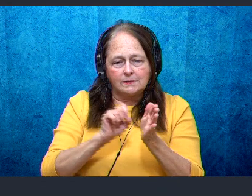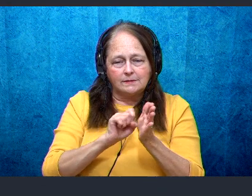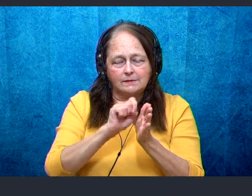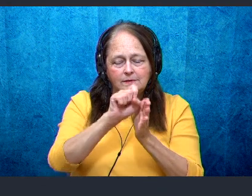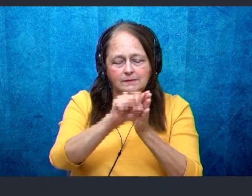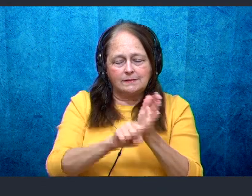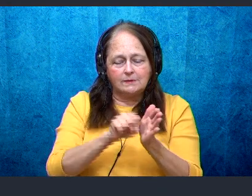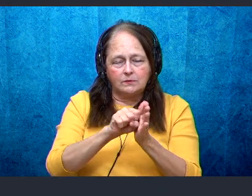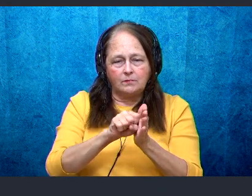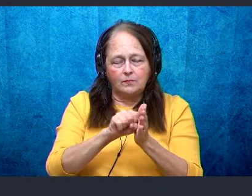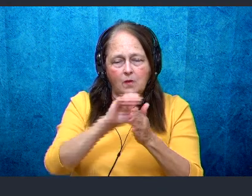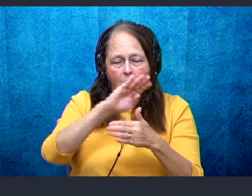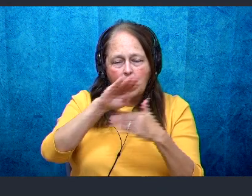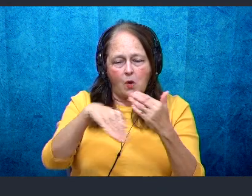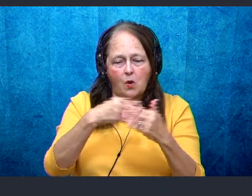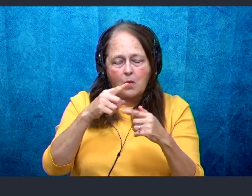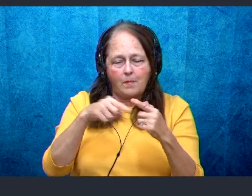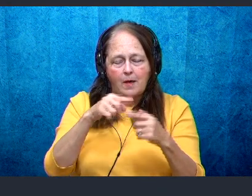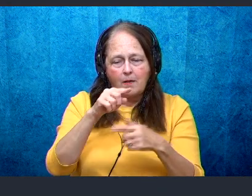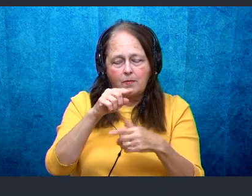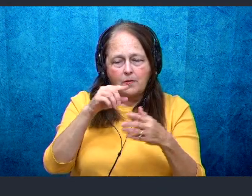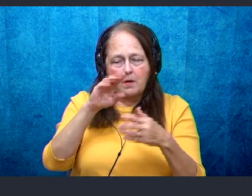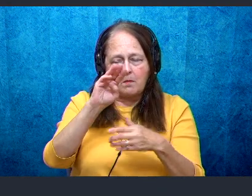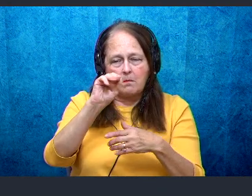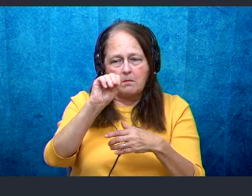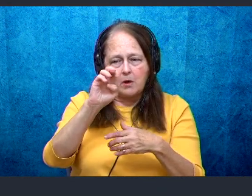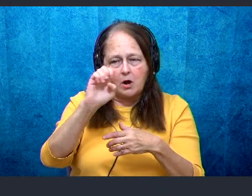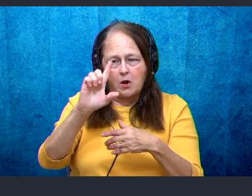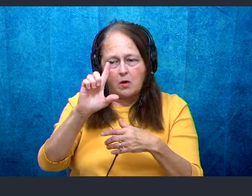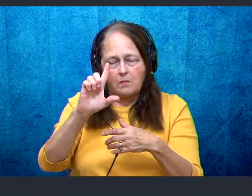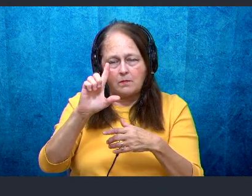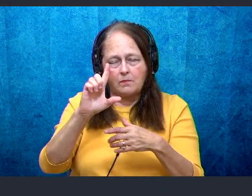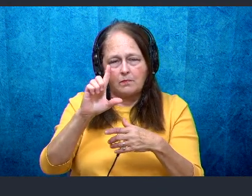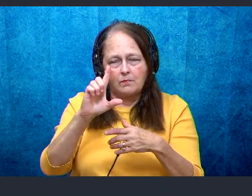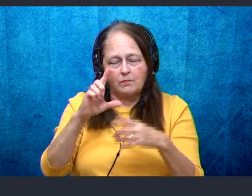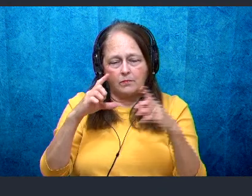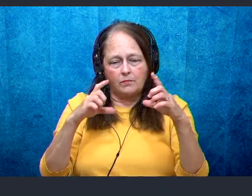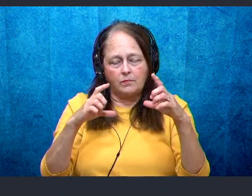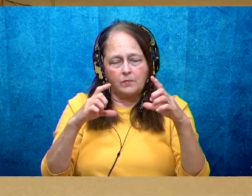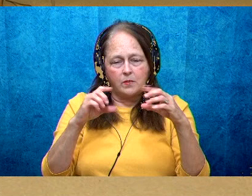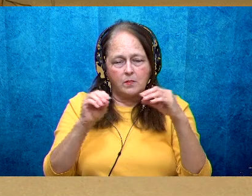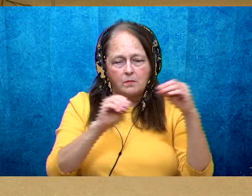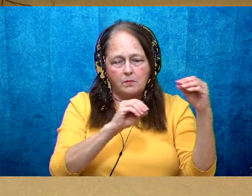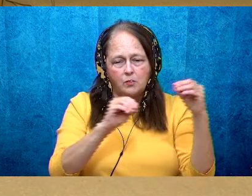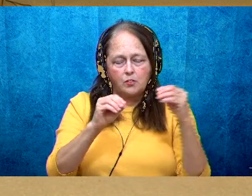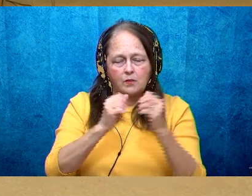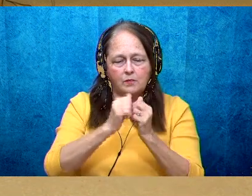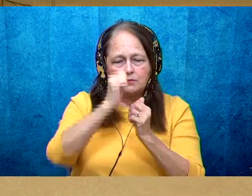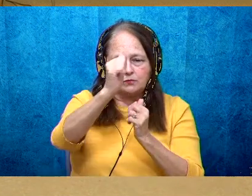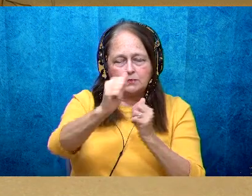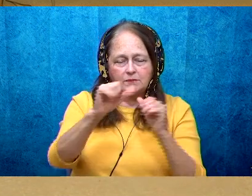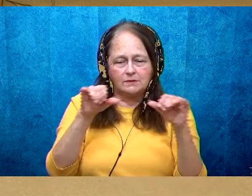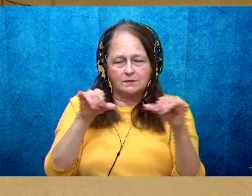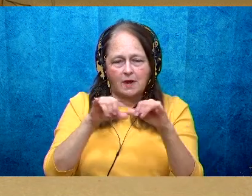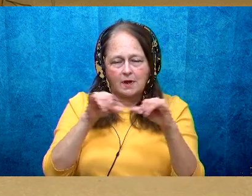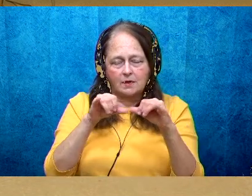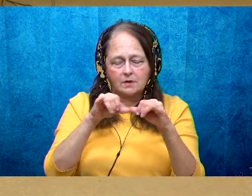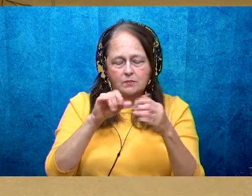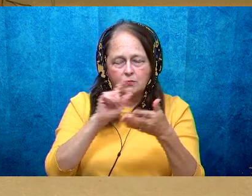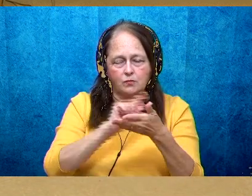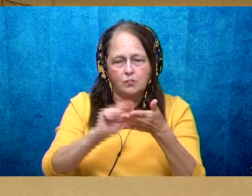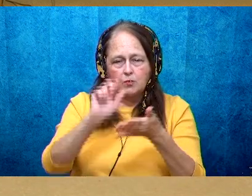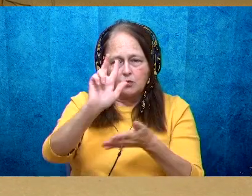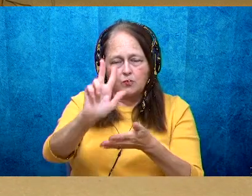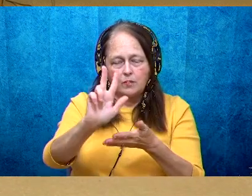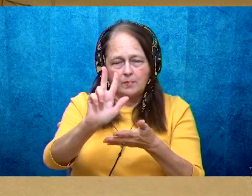week's going to be all about the model. Next week's we're going to be looking at the motions and the distance and the size. Week 3, we're going to